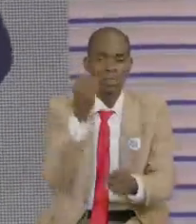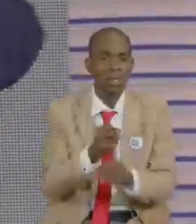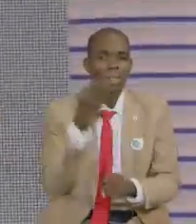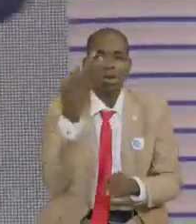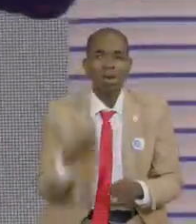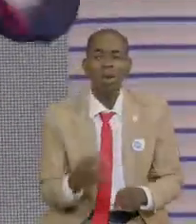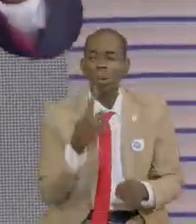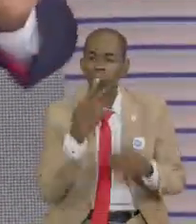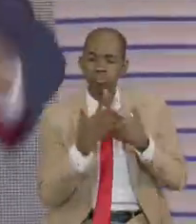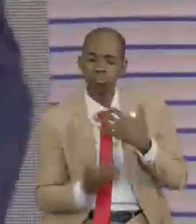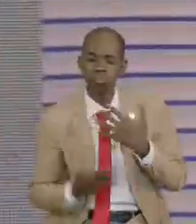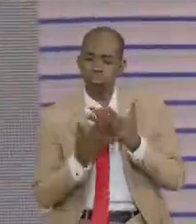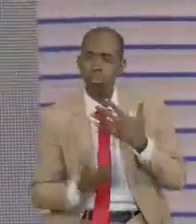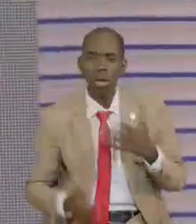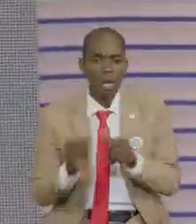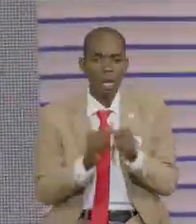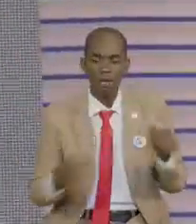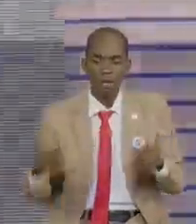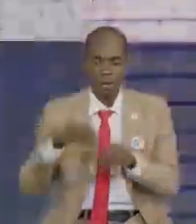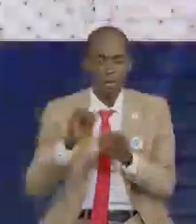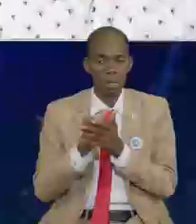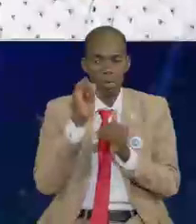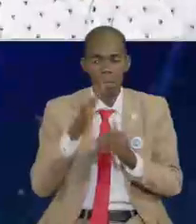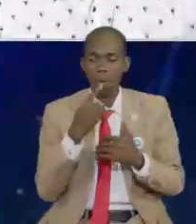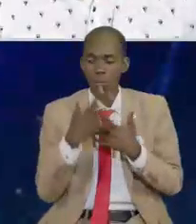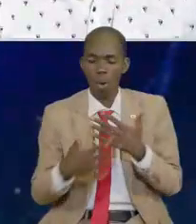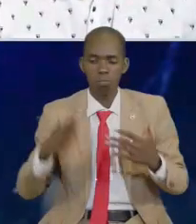running blood, everything came to an end.